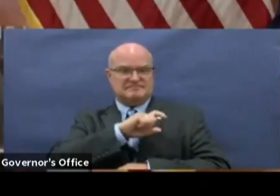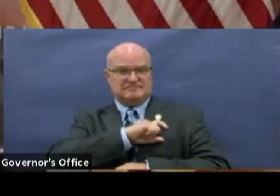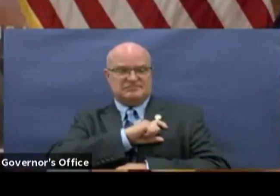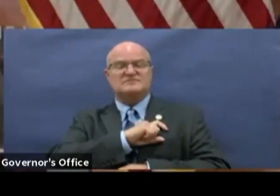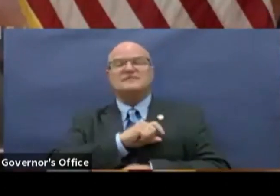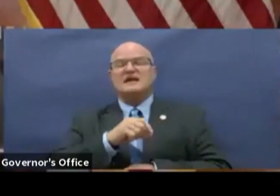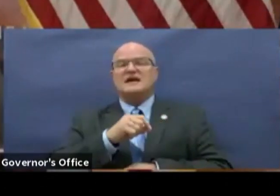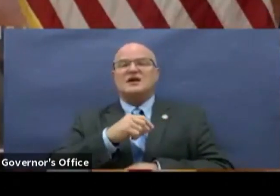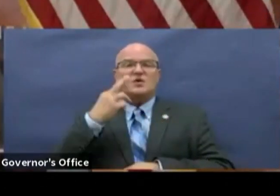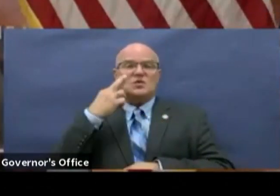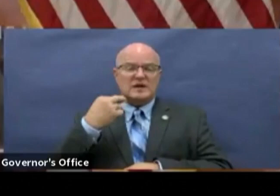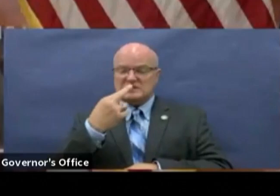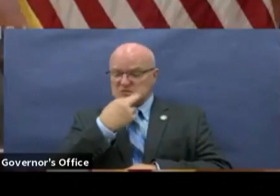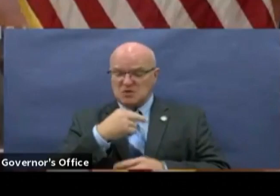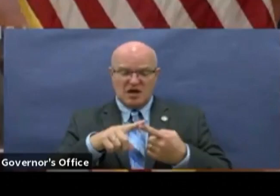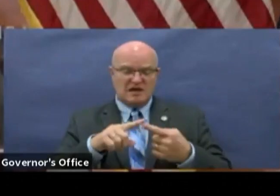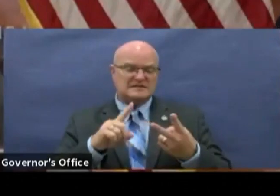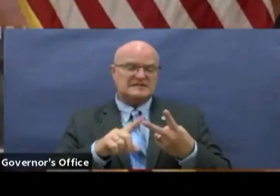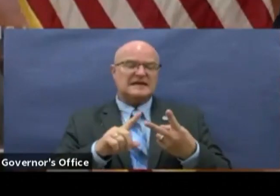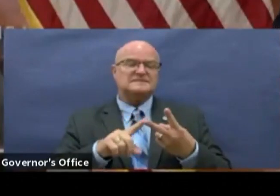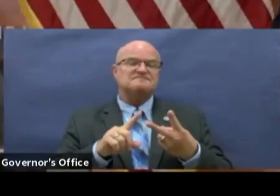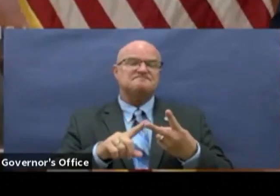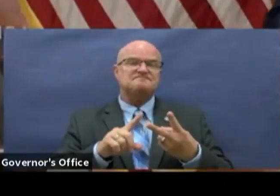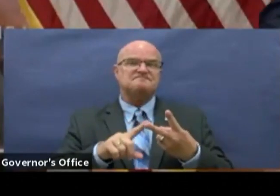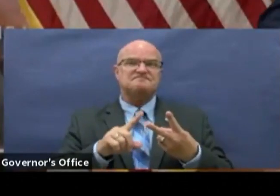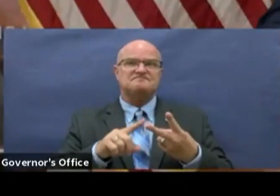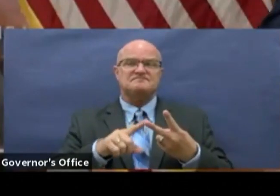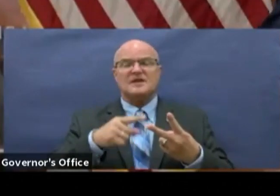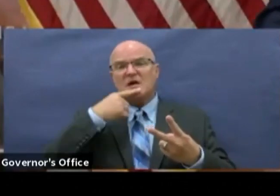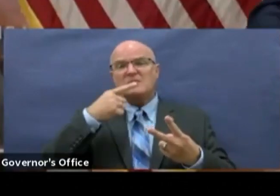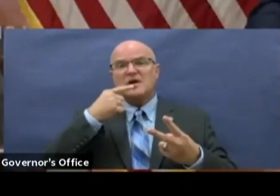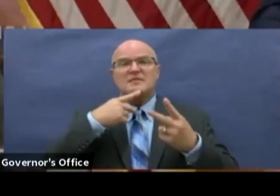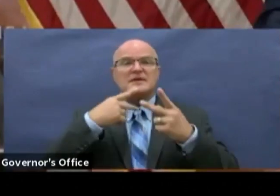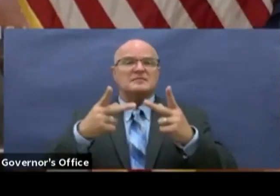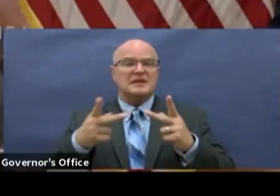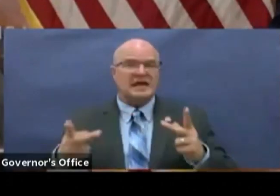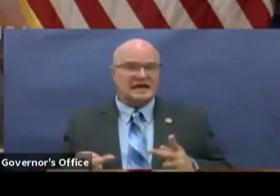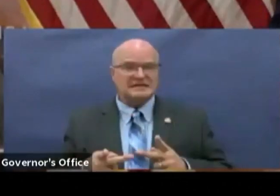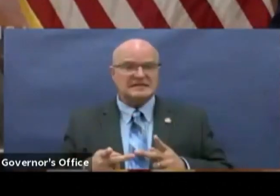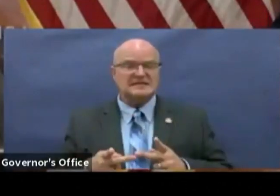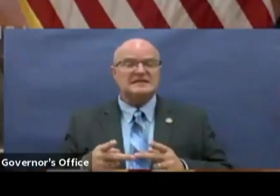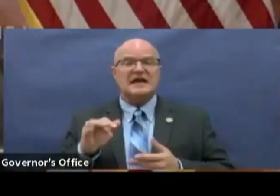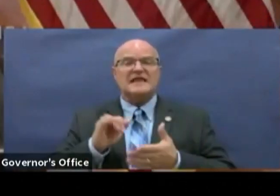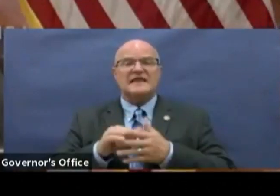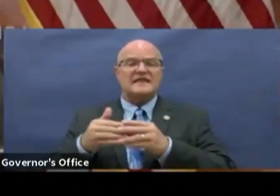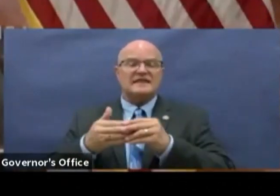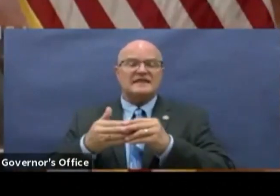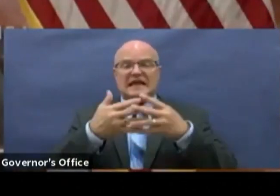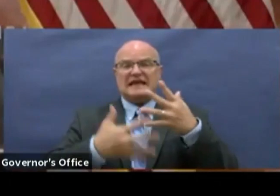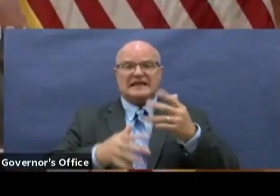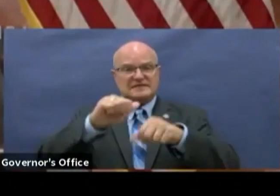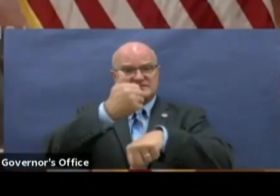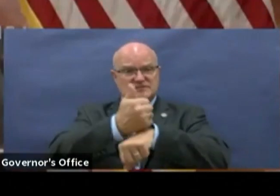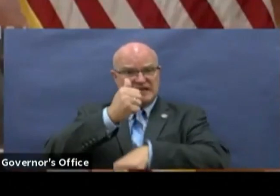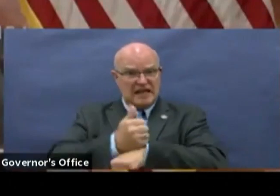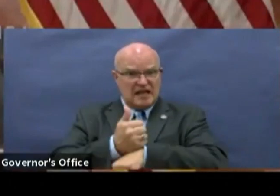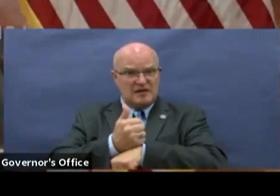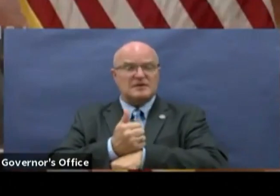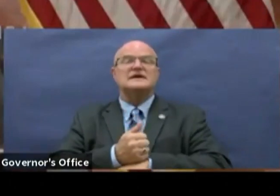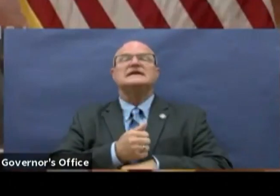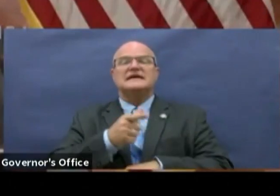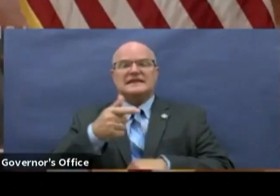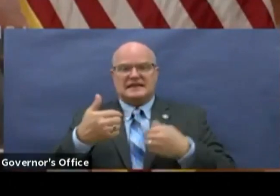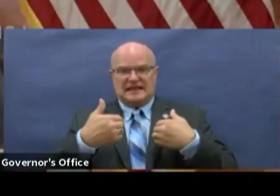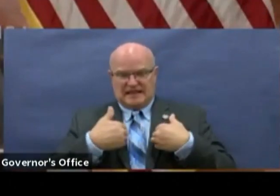of restaurants, in terms of public facilities in which the public health guidelines are in place, there have